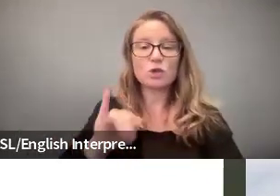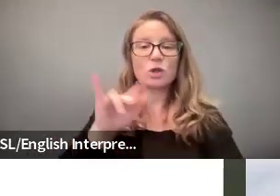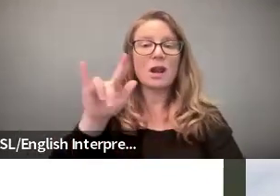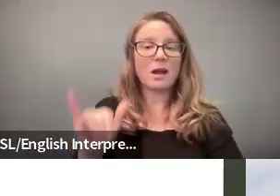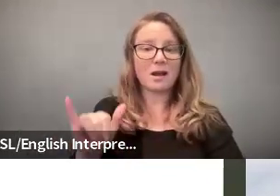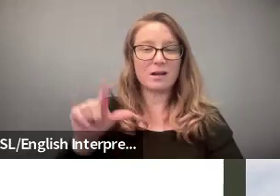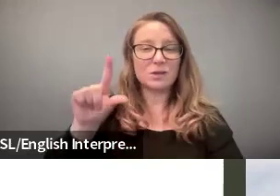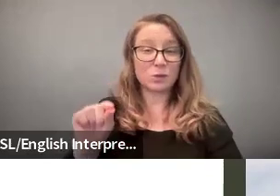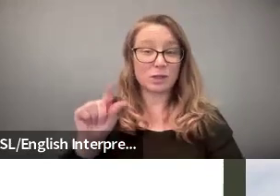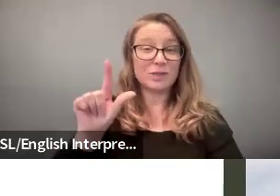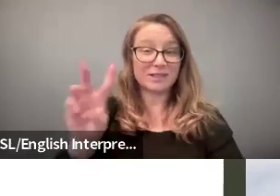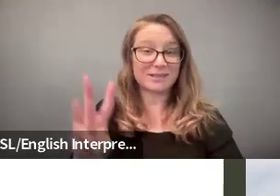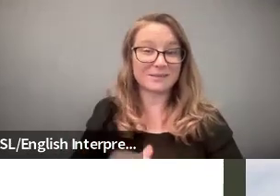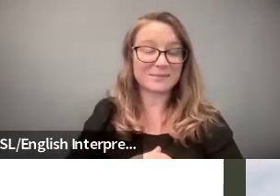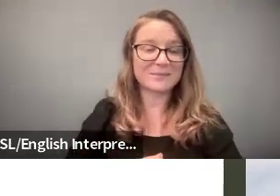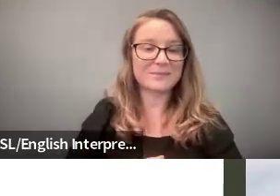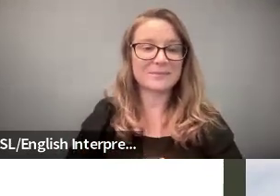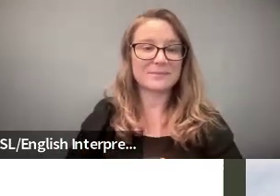of 2026.